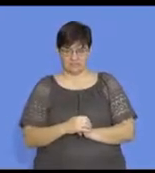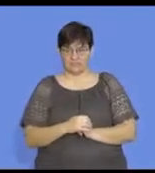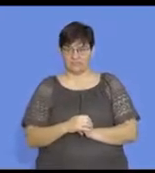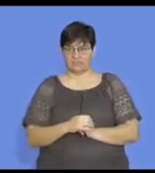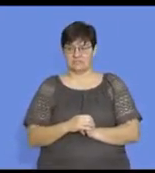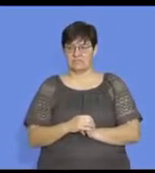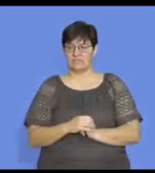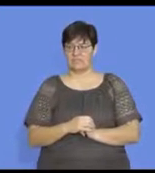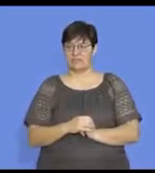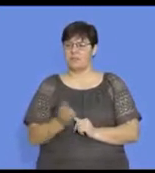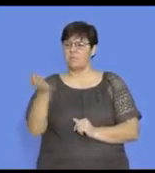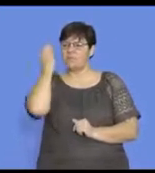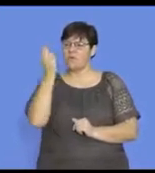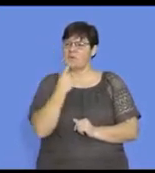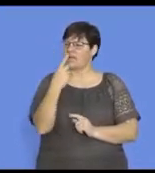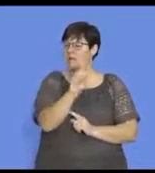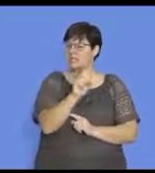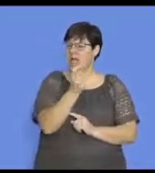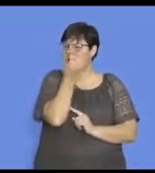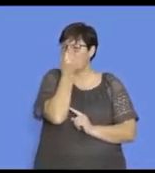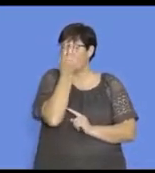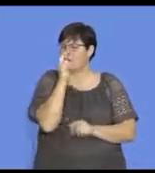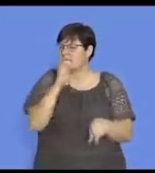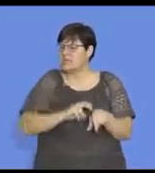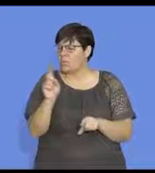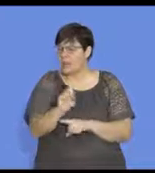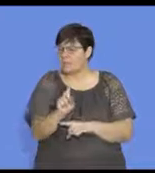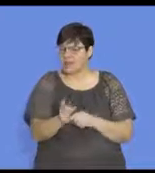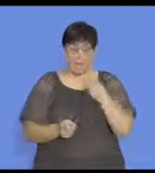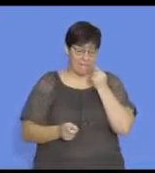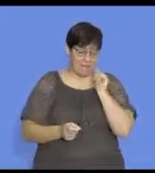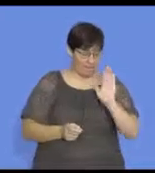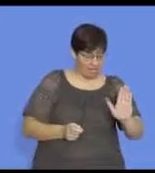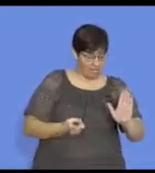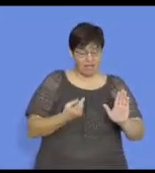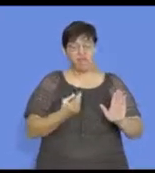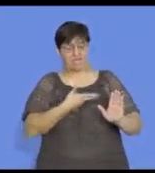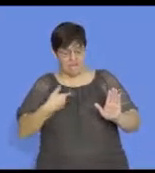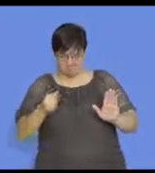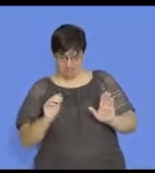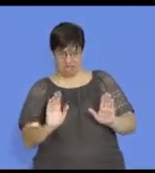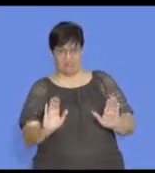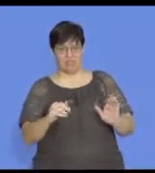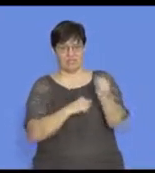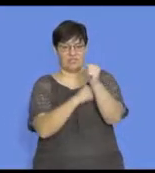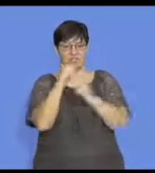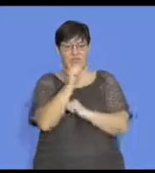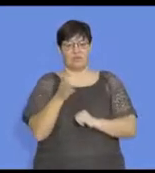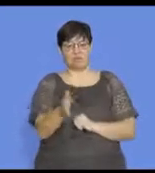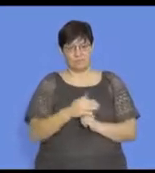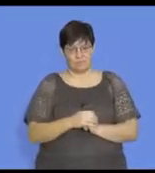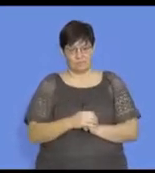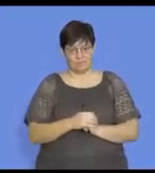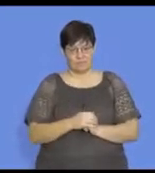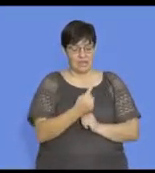right, what did we say that flowers needed to have? A male and female structures, and each